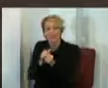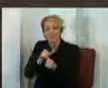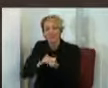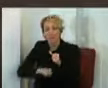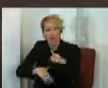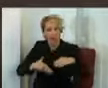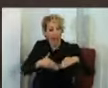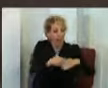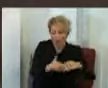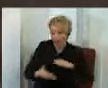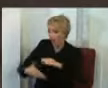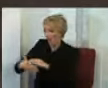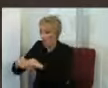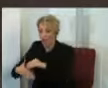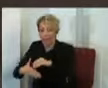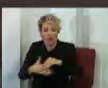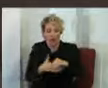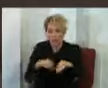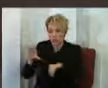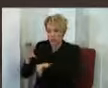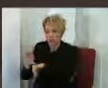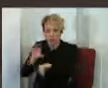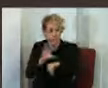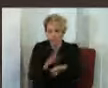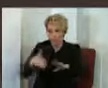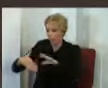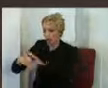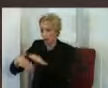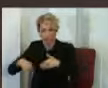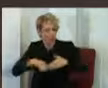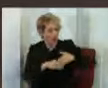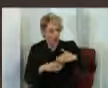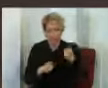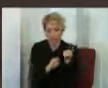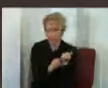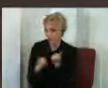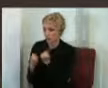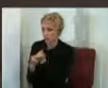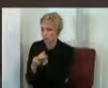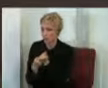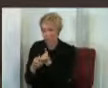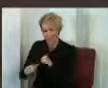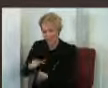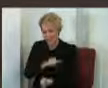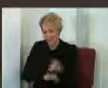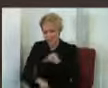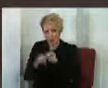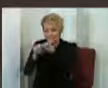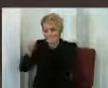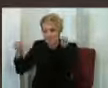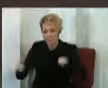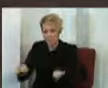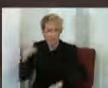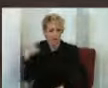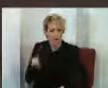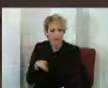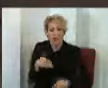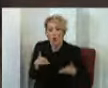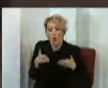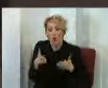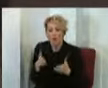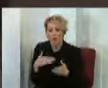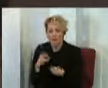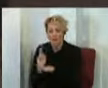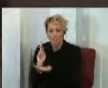aisle with the other. And in our systems as denominations and as movements, find ways in which we can tackle the